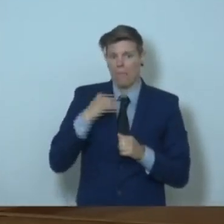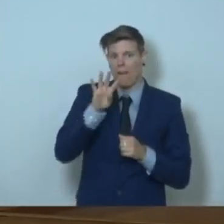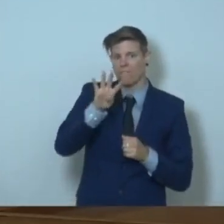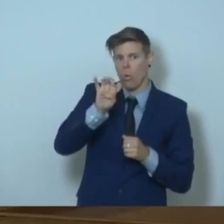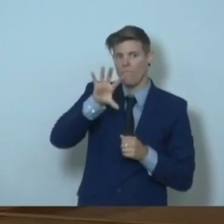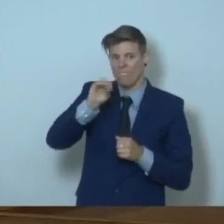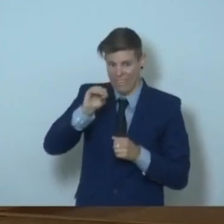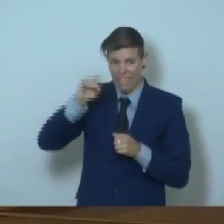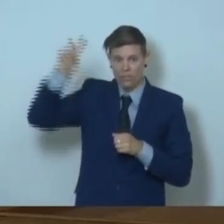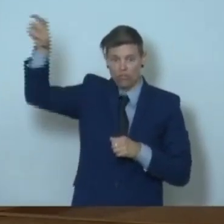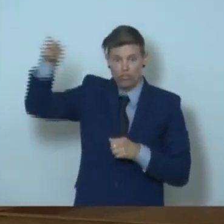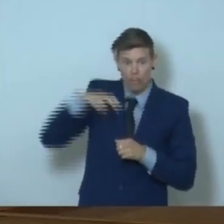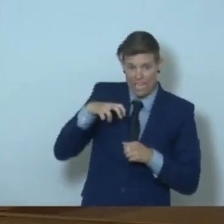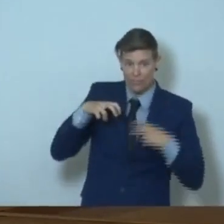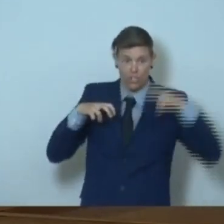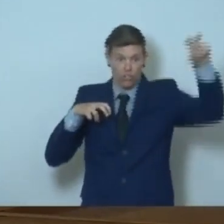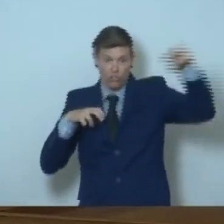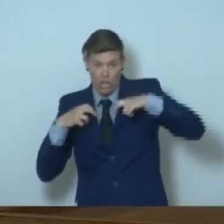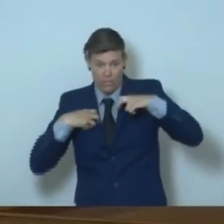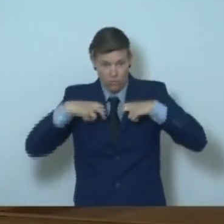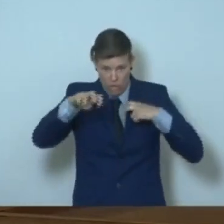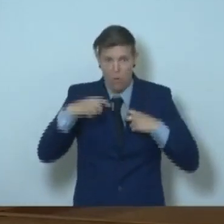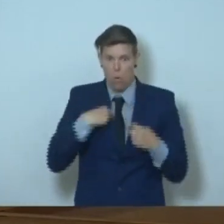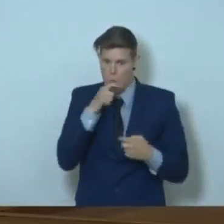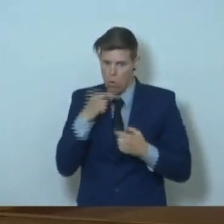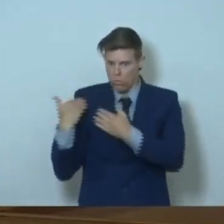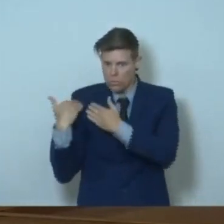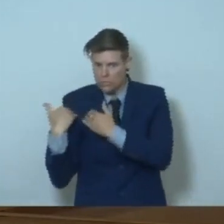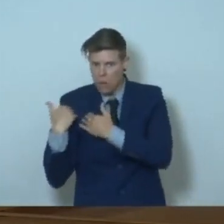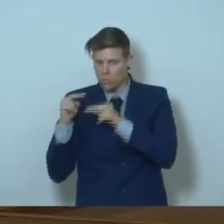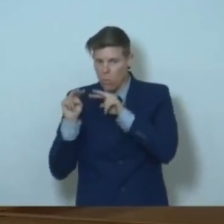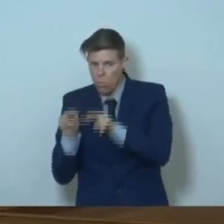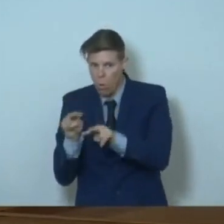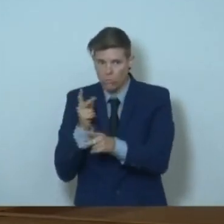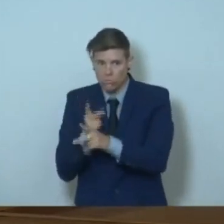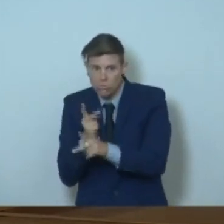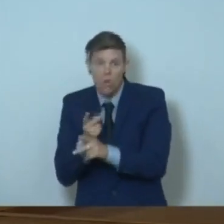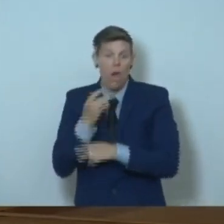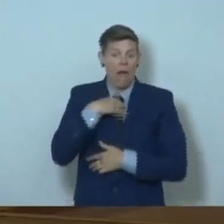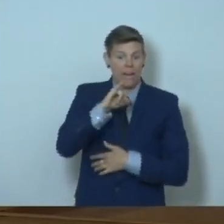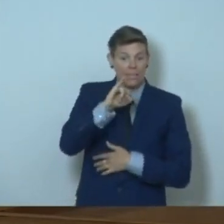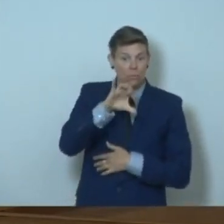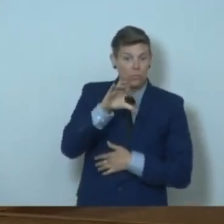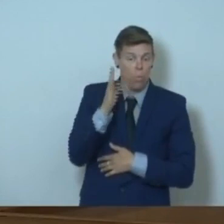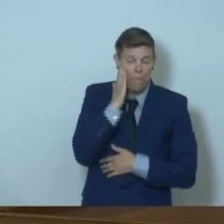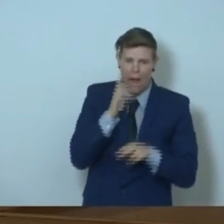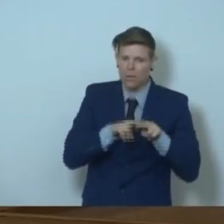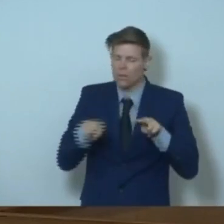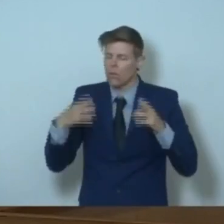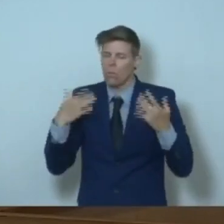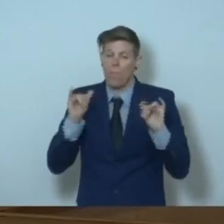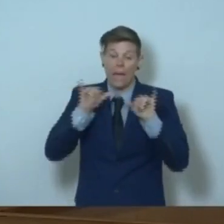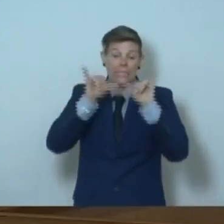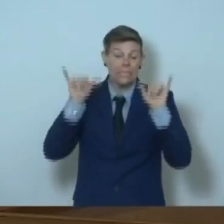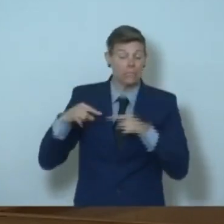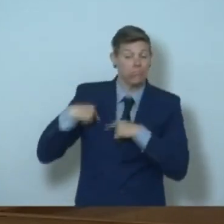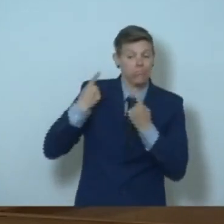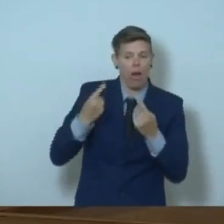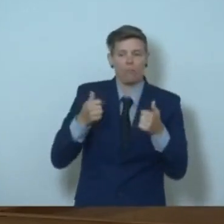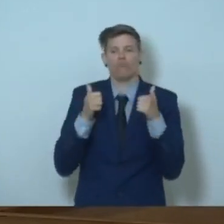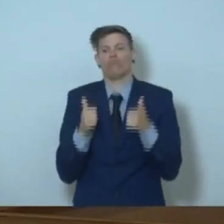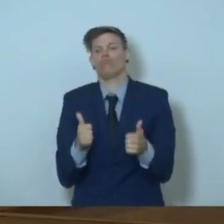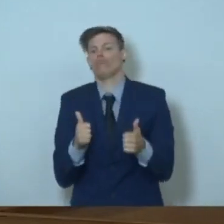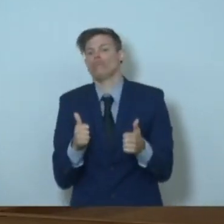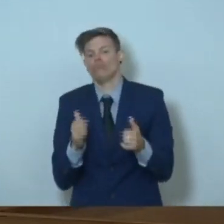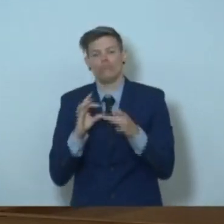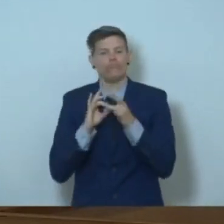state to other parts of the state so they can have intensive care. That system is working great. We're really proud of it. And but at the